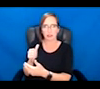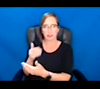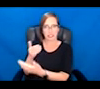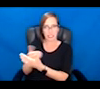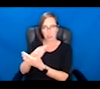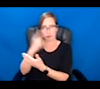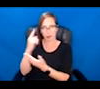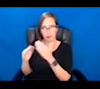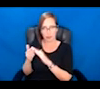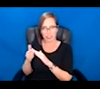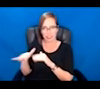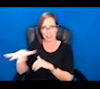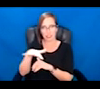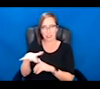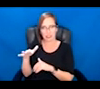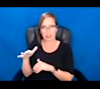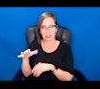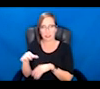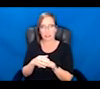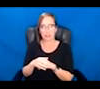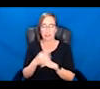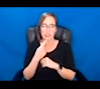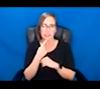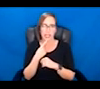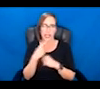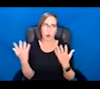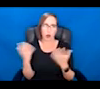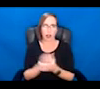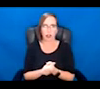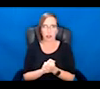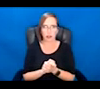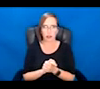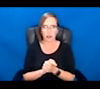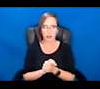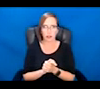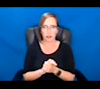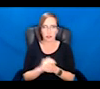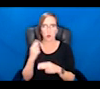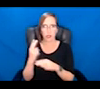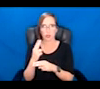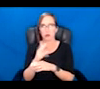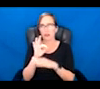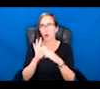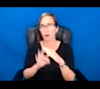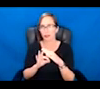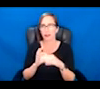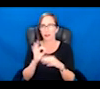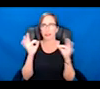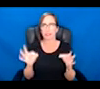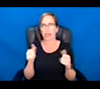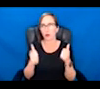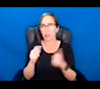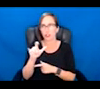were inundated by Hurricane Matthew. They said, well, we use a formula to decide which levees to reinforce, and